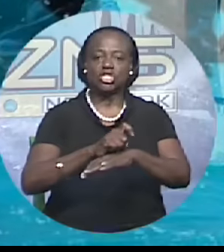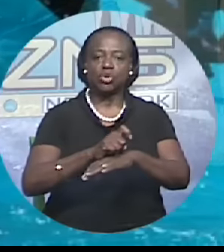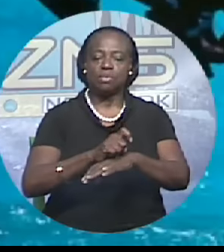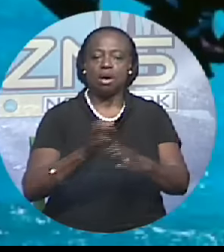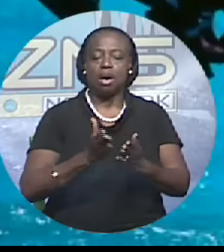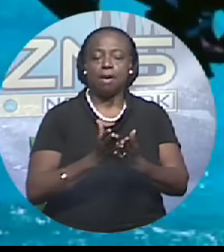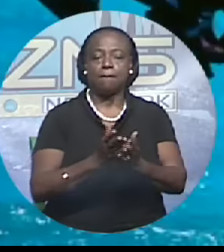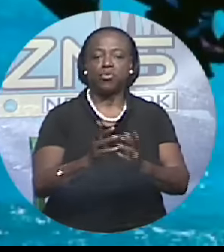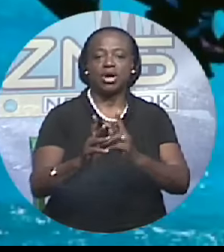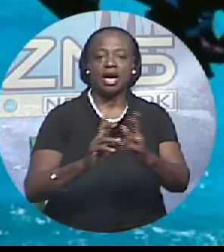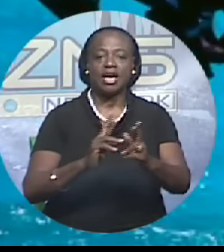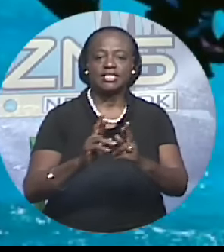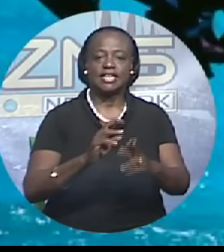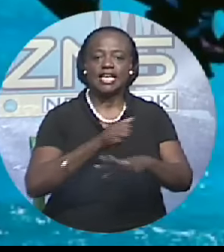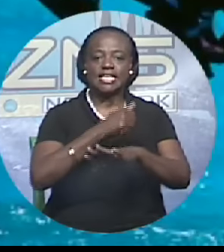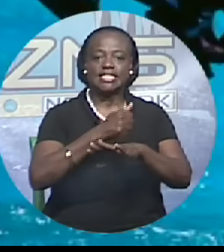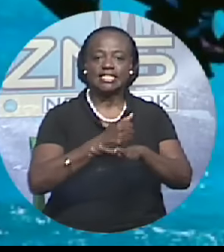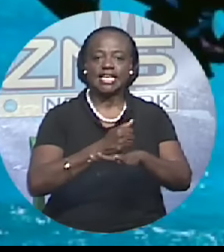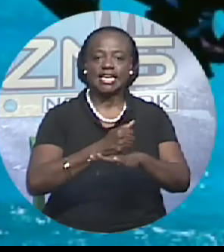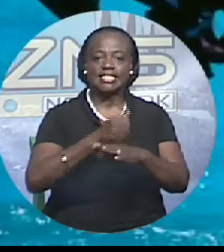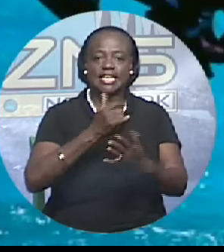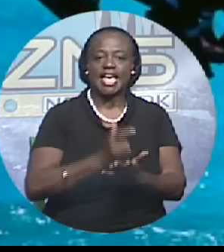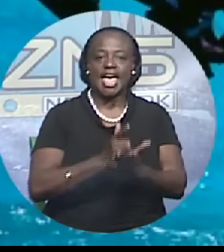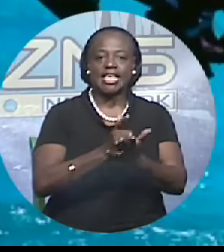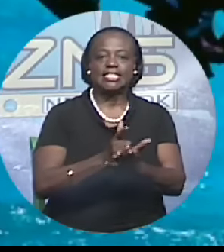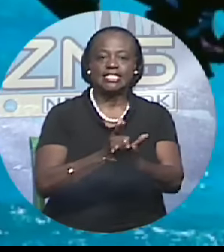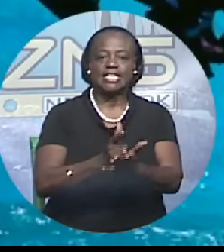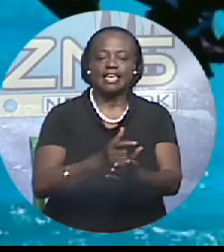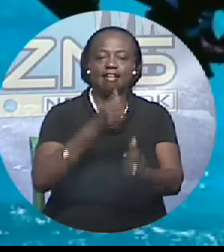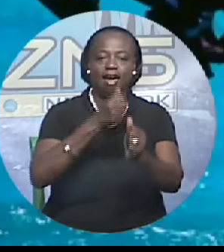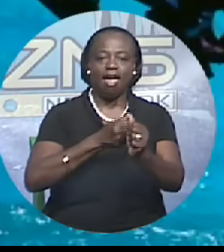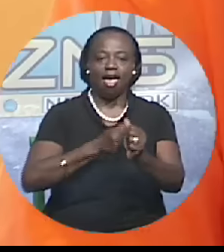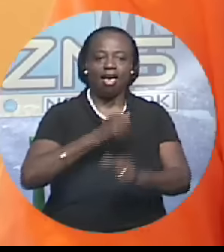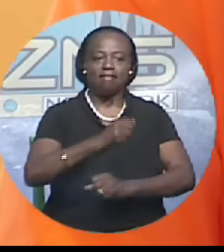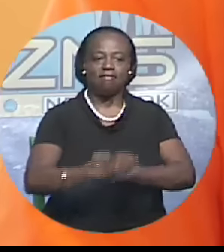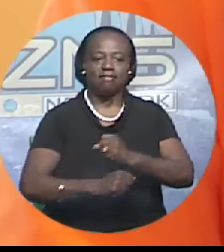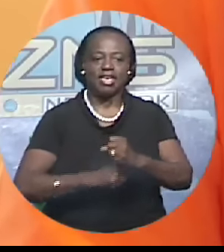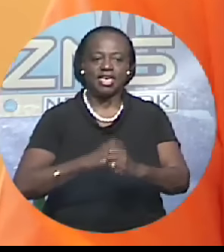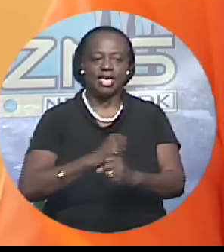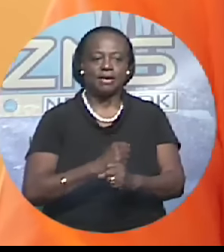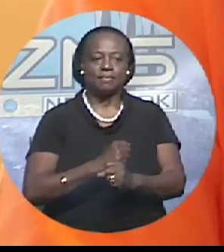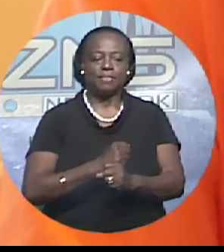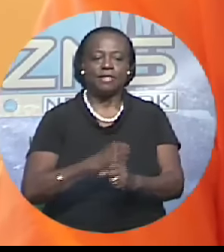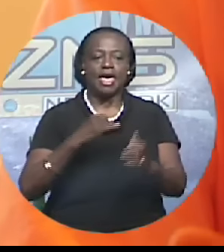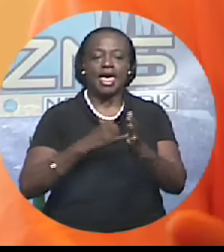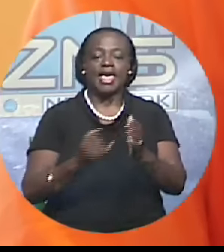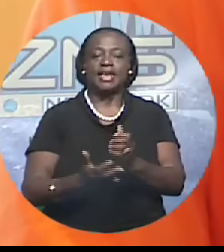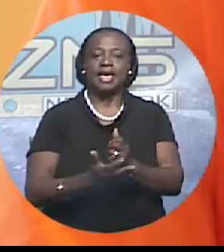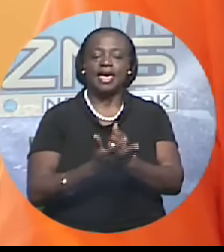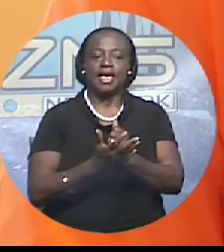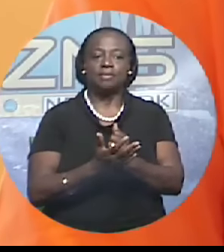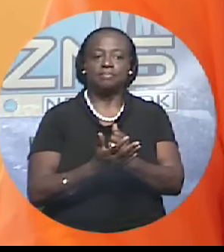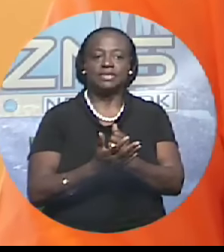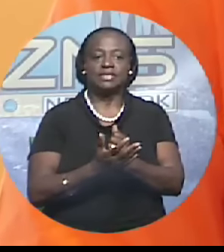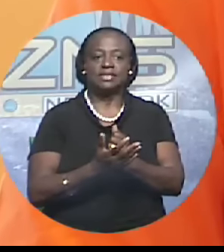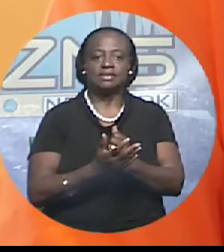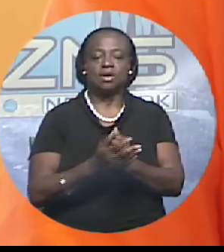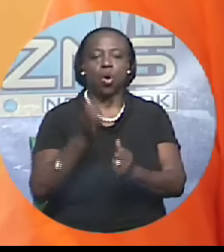after year, helping buoy community relations and income. You know, it helps to these regattas